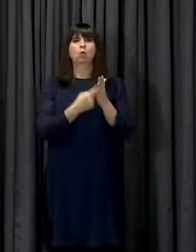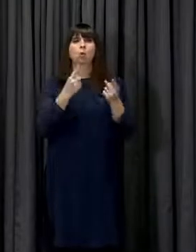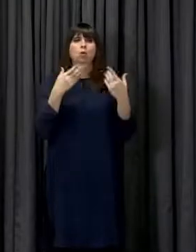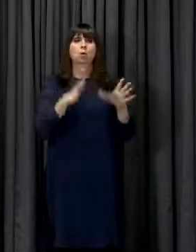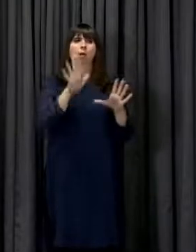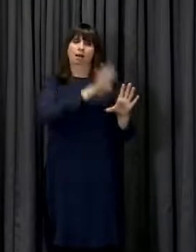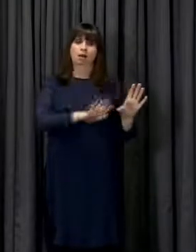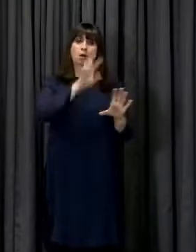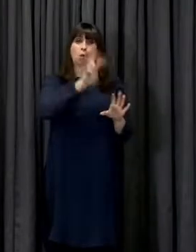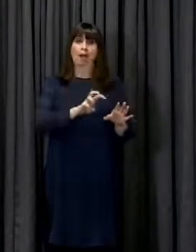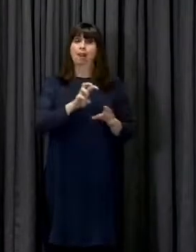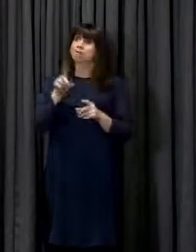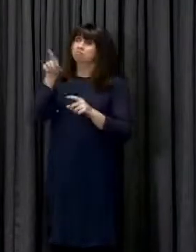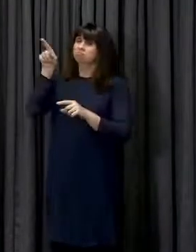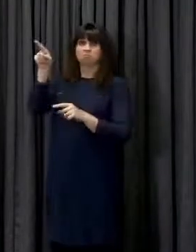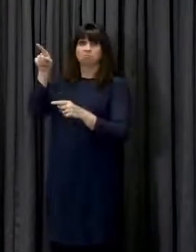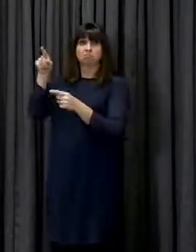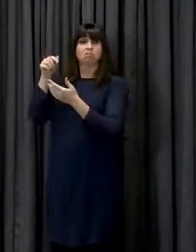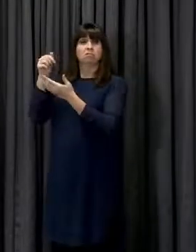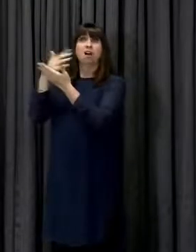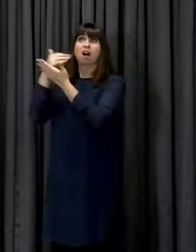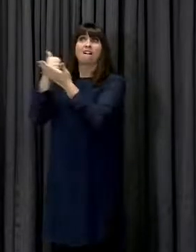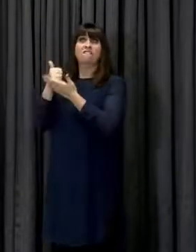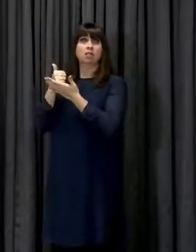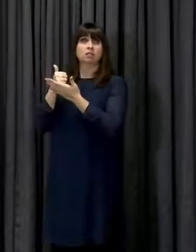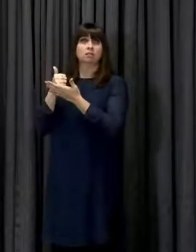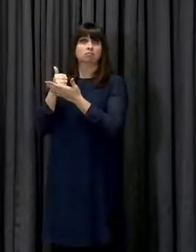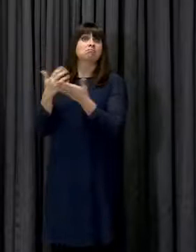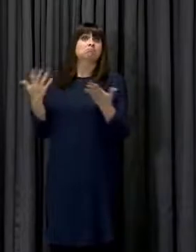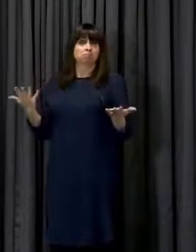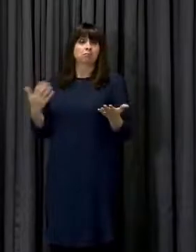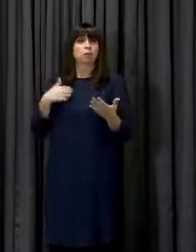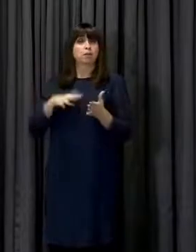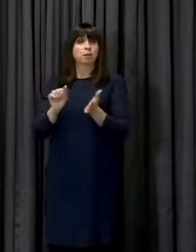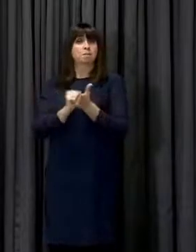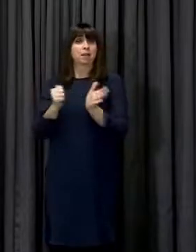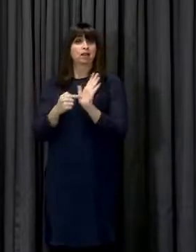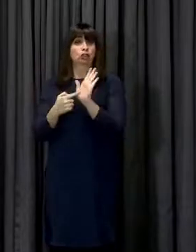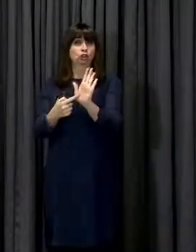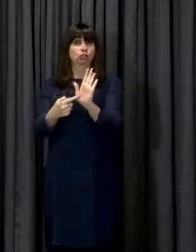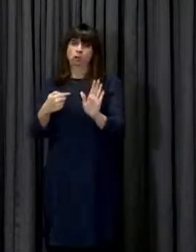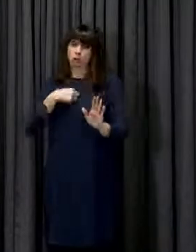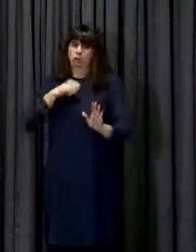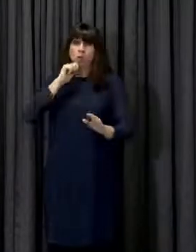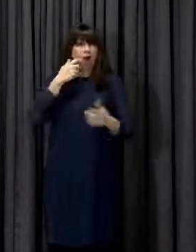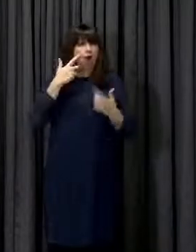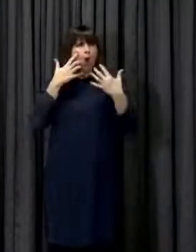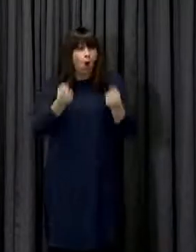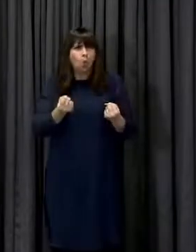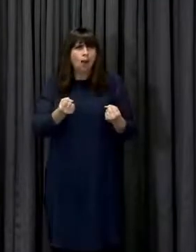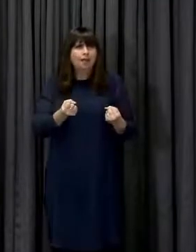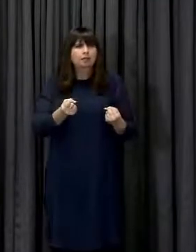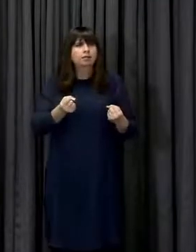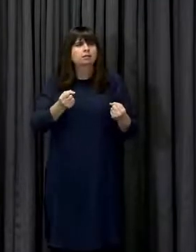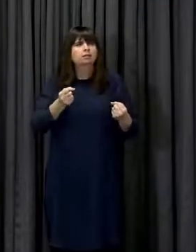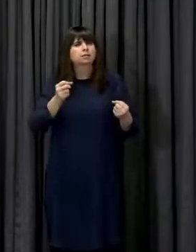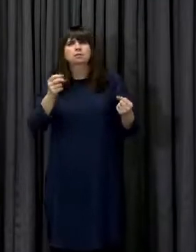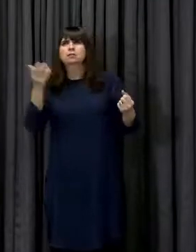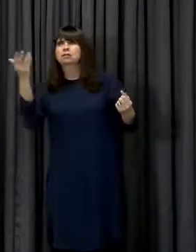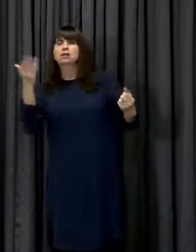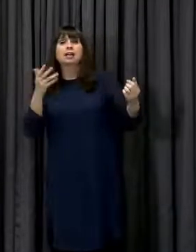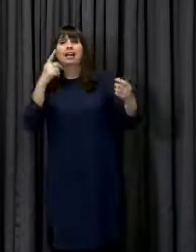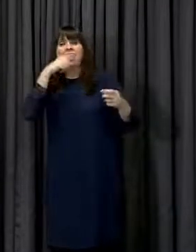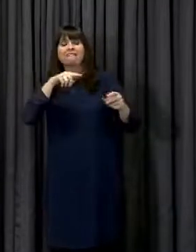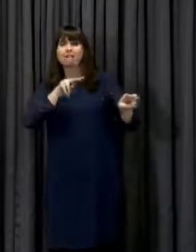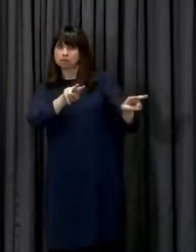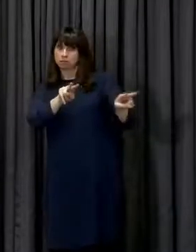it's supported by the advice we've given that we've published. That's the approach we're taking. We'll continue to consider and review the approach we take as the evidence